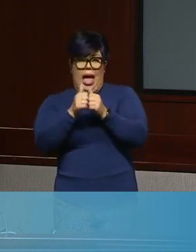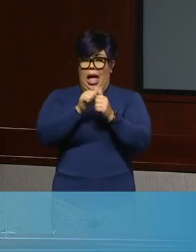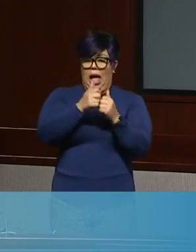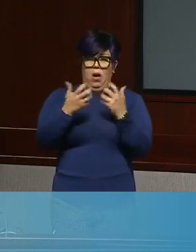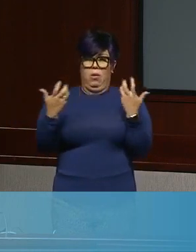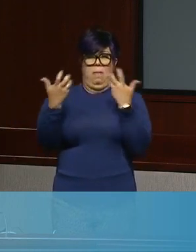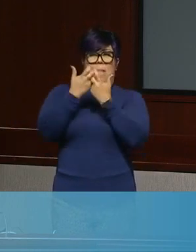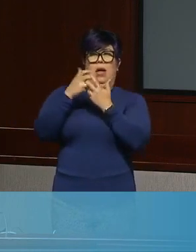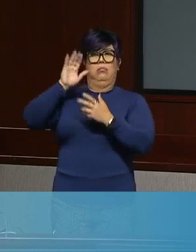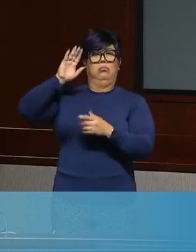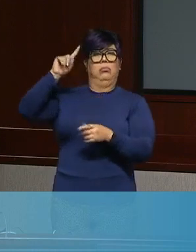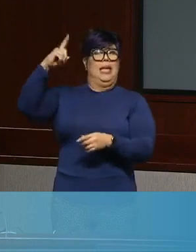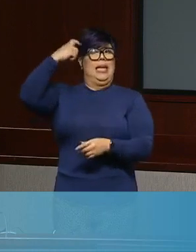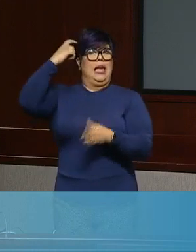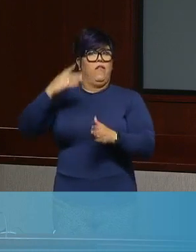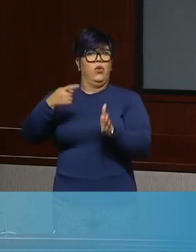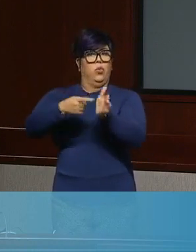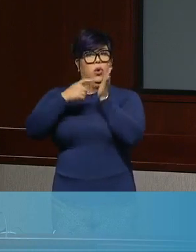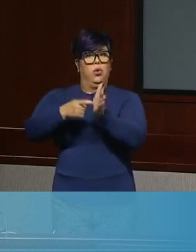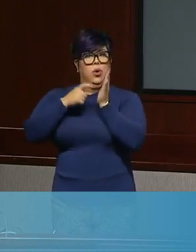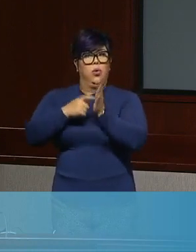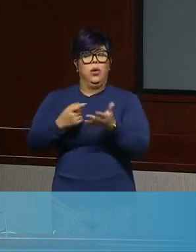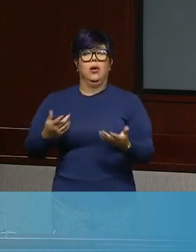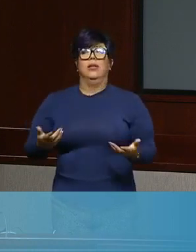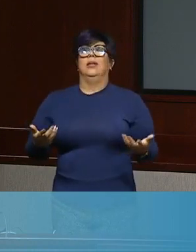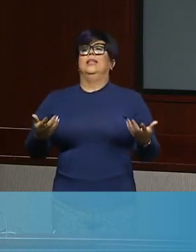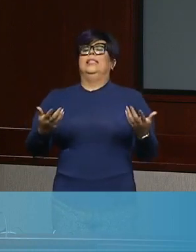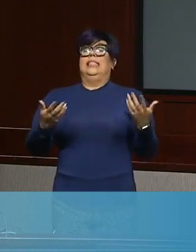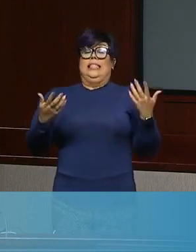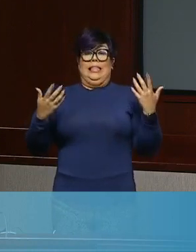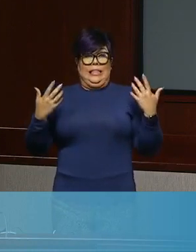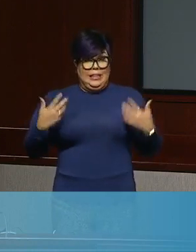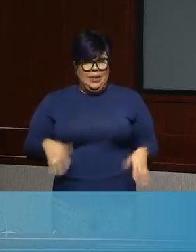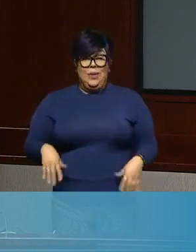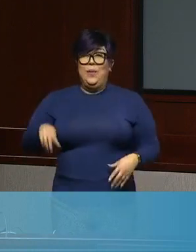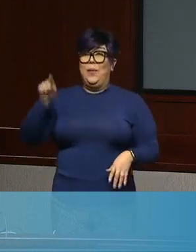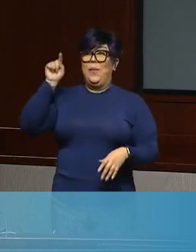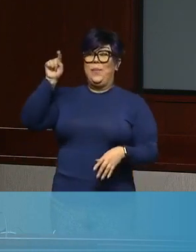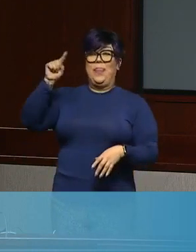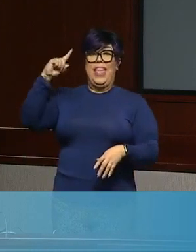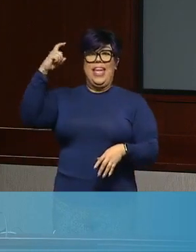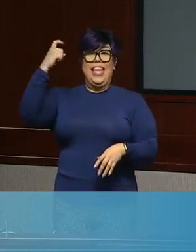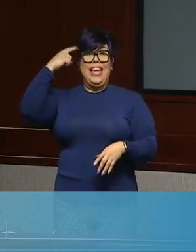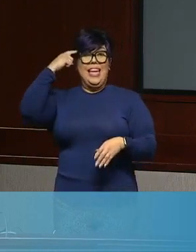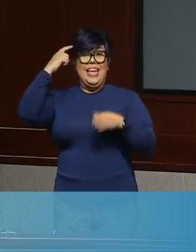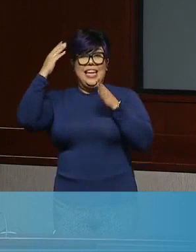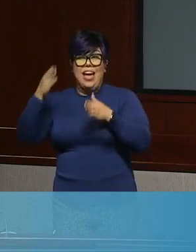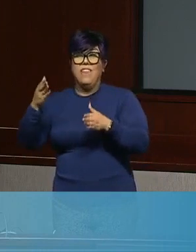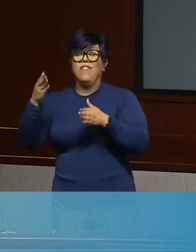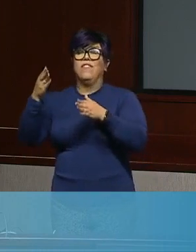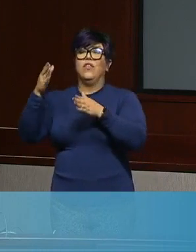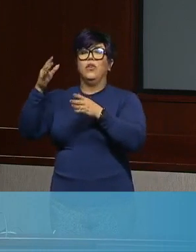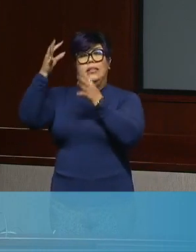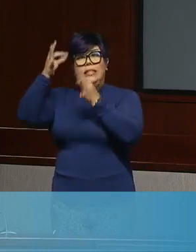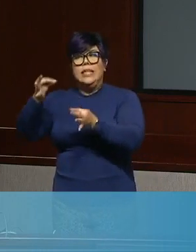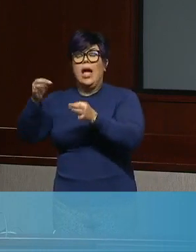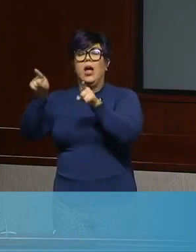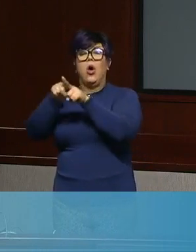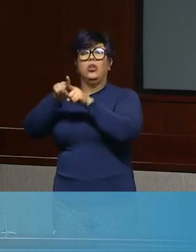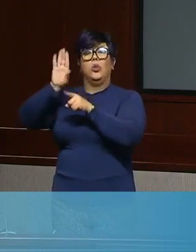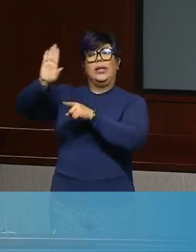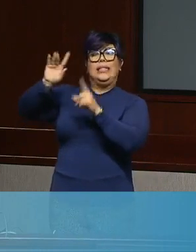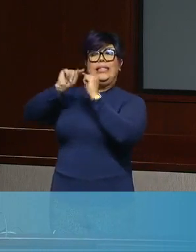changes. Changes being dictated by the governor and his public health team with very little to no involvement of counties in the